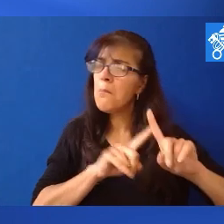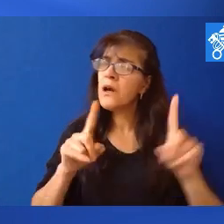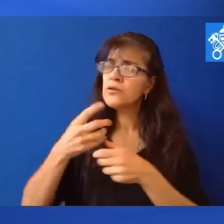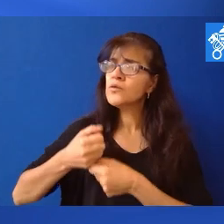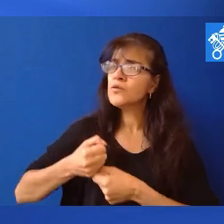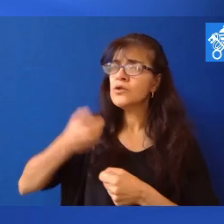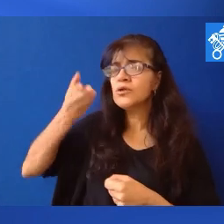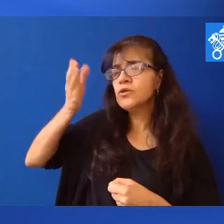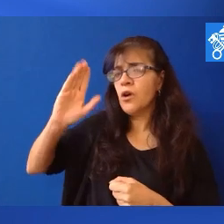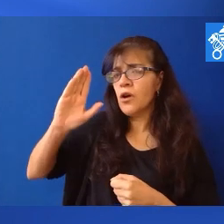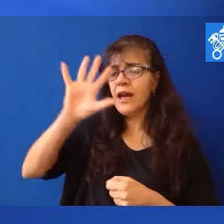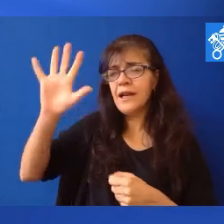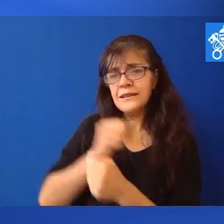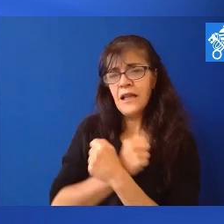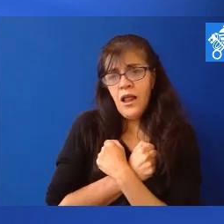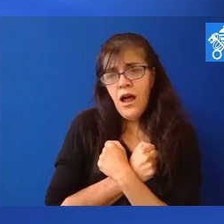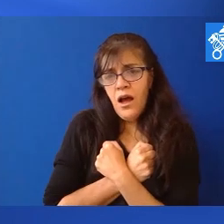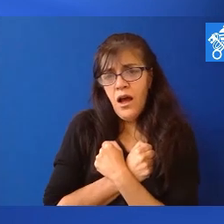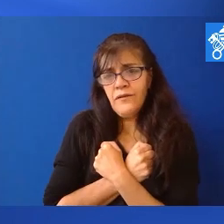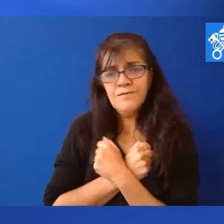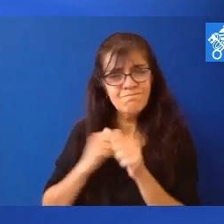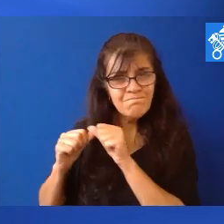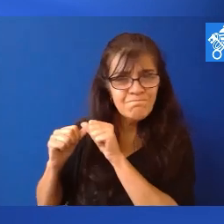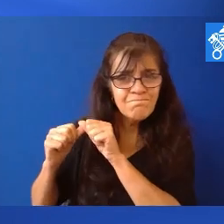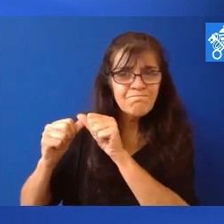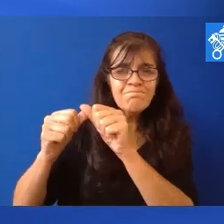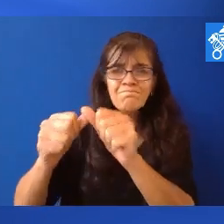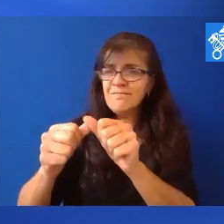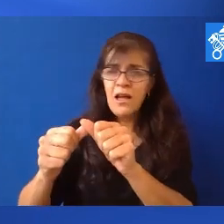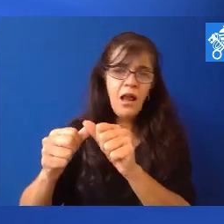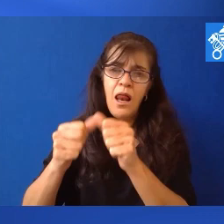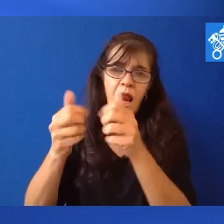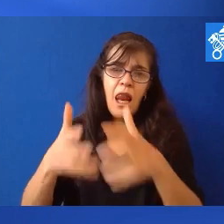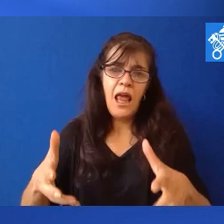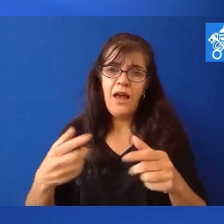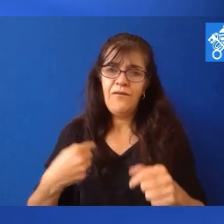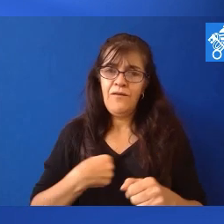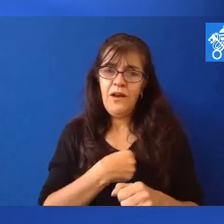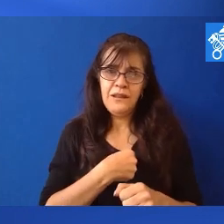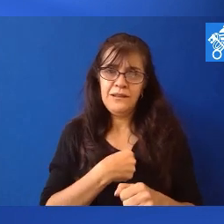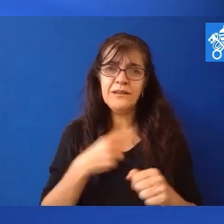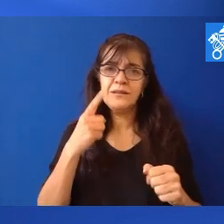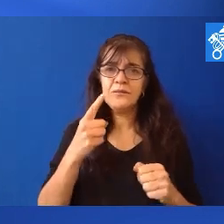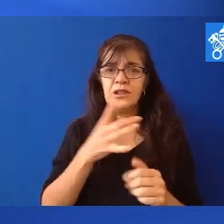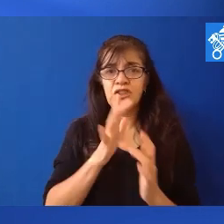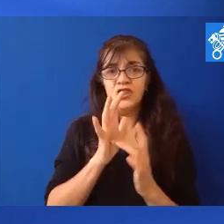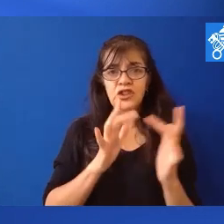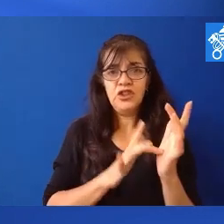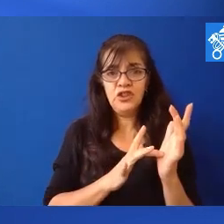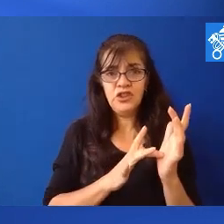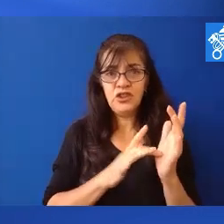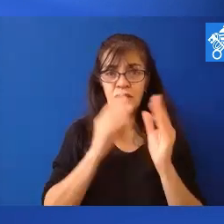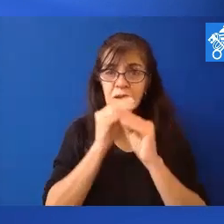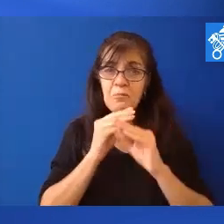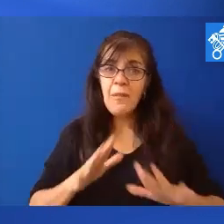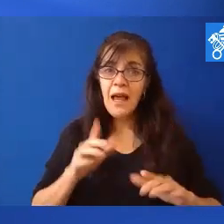Him and in His infinite love that does not abandon us. May Jesus bless you and the Blessed Virgin take